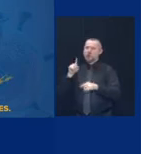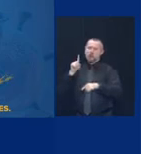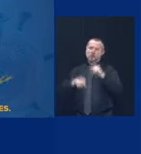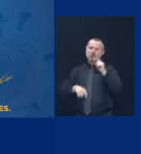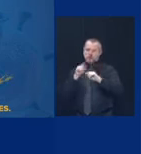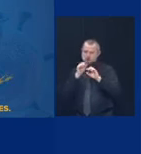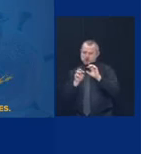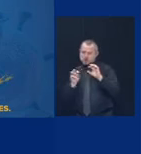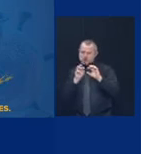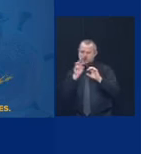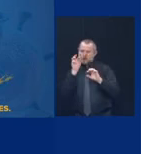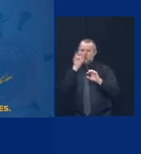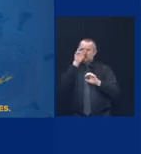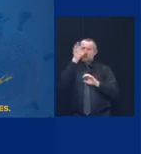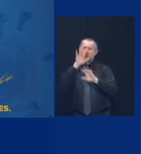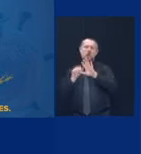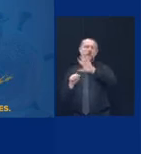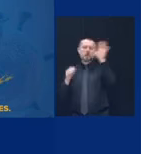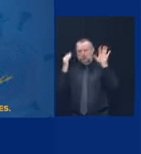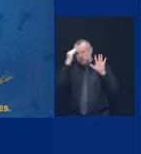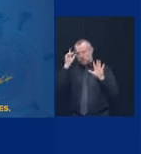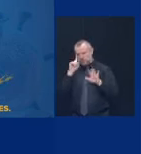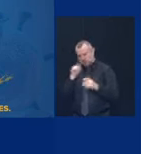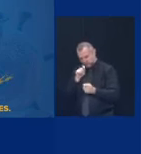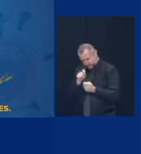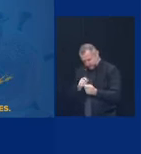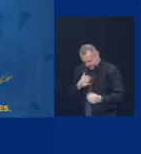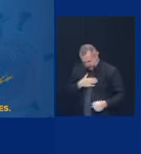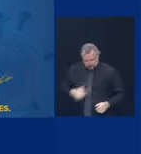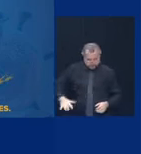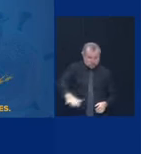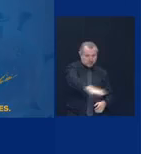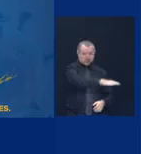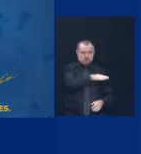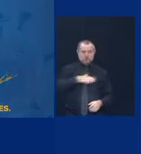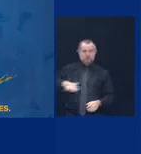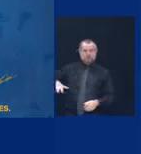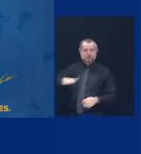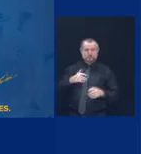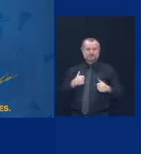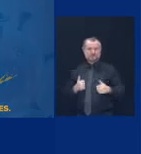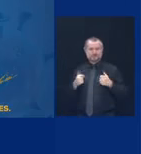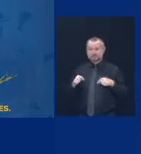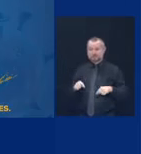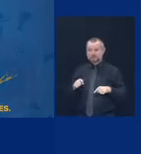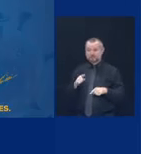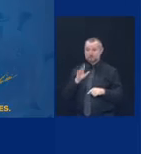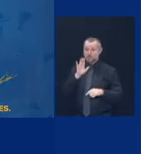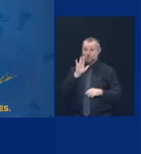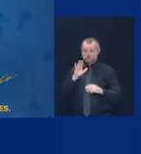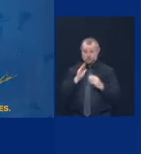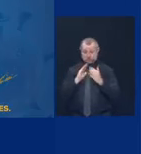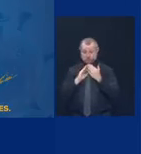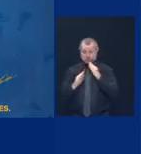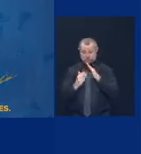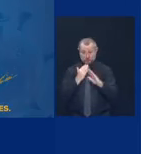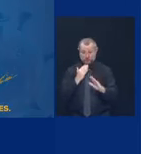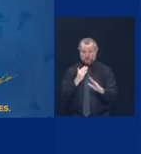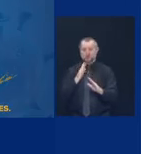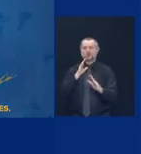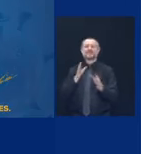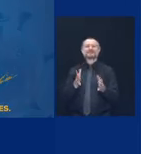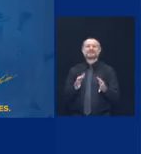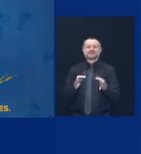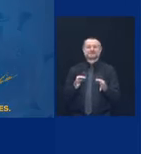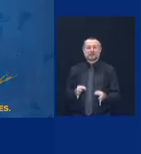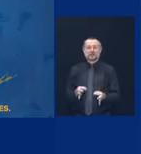my community's infection rate? Because it's your community that's going to determine if you go into